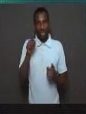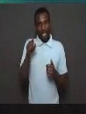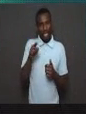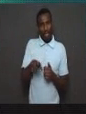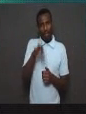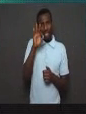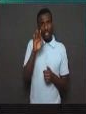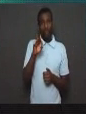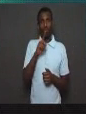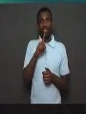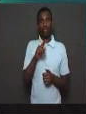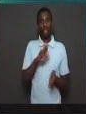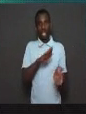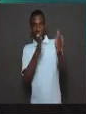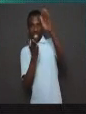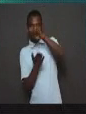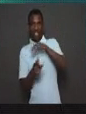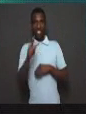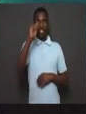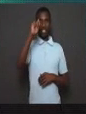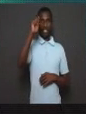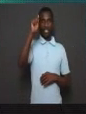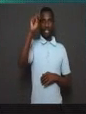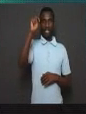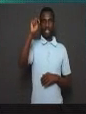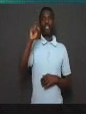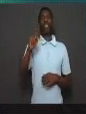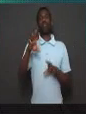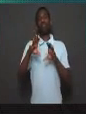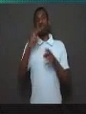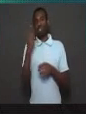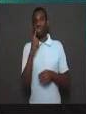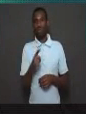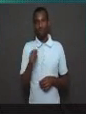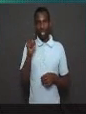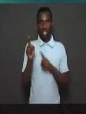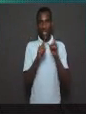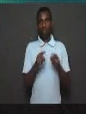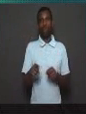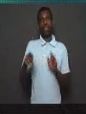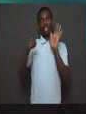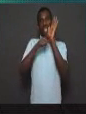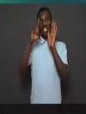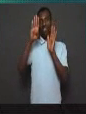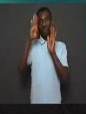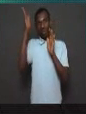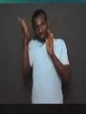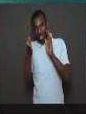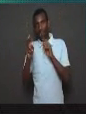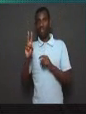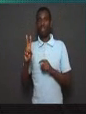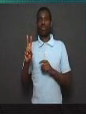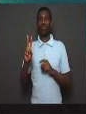inverse tangent of -4 over 2. We get